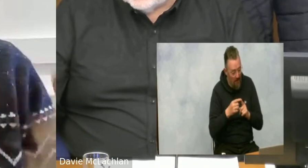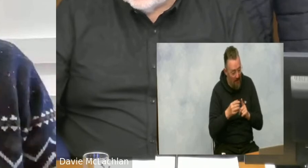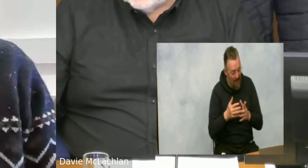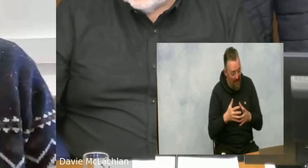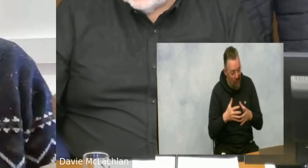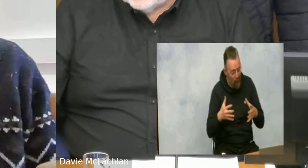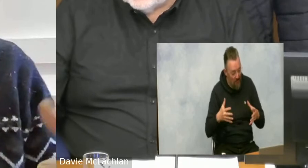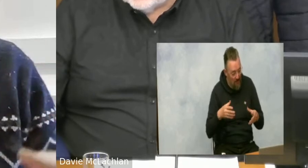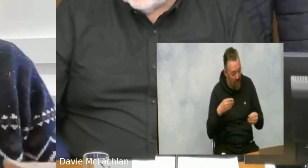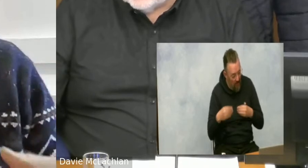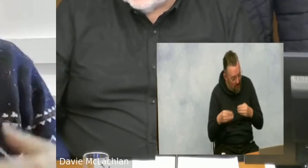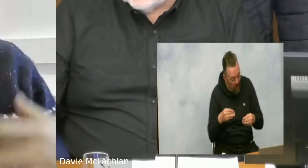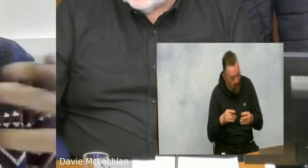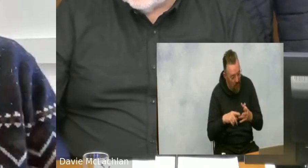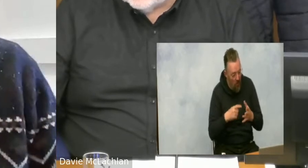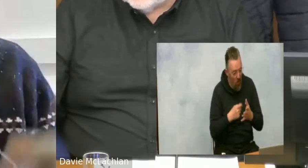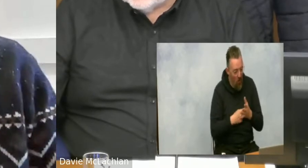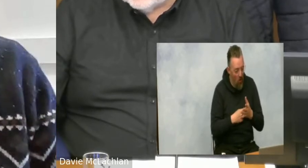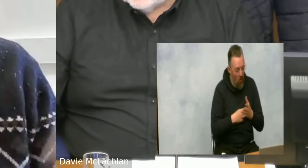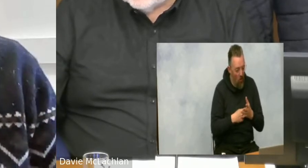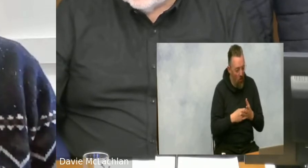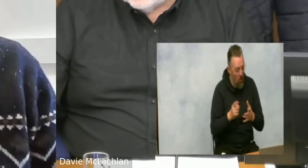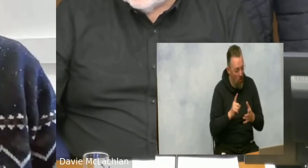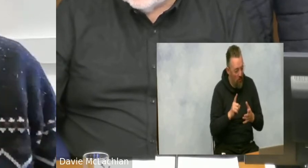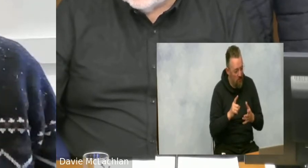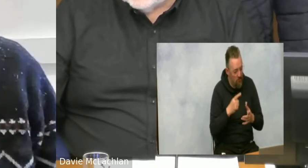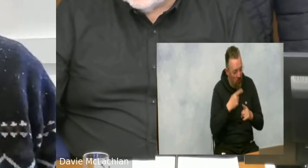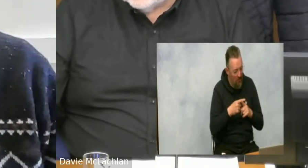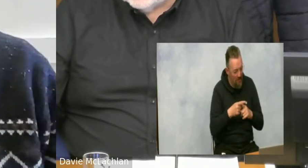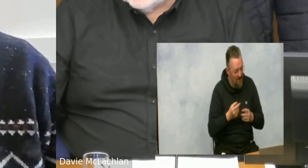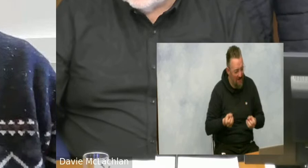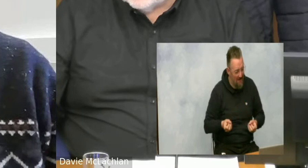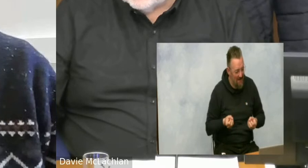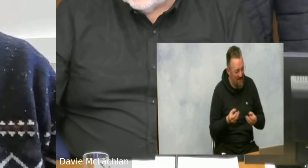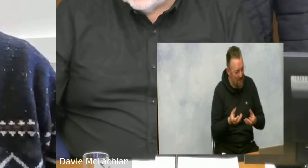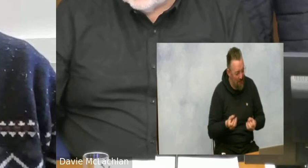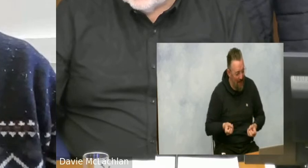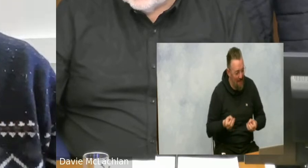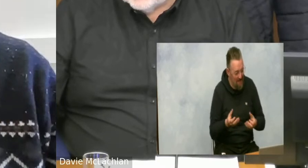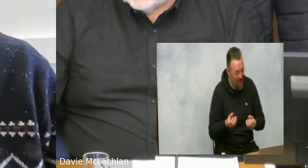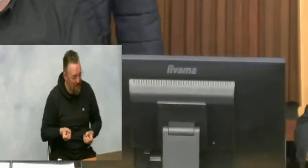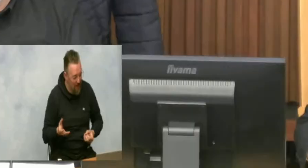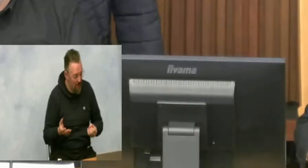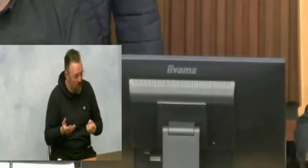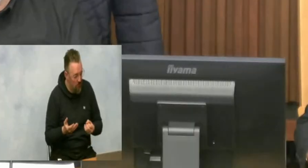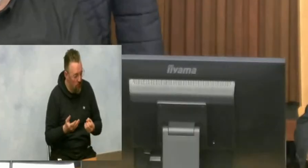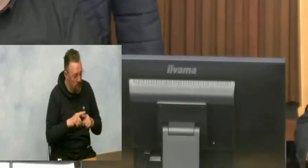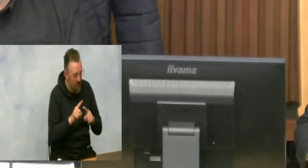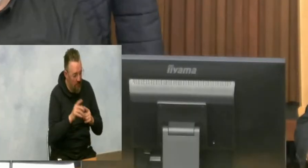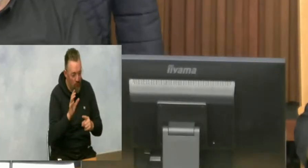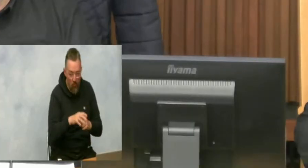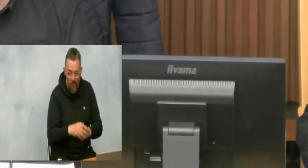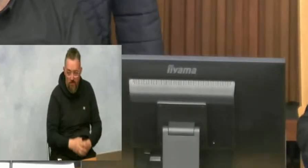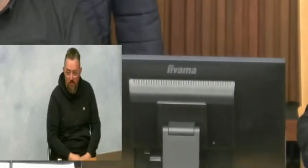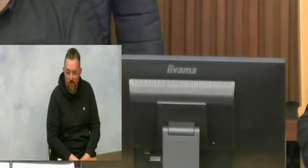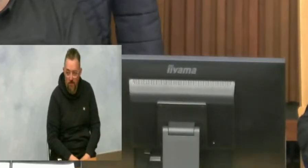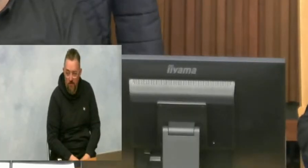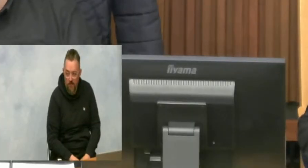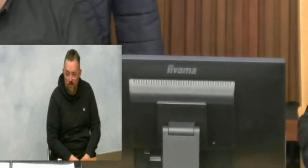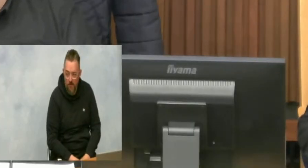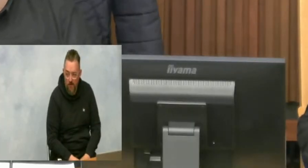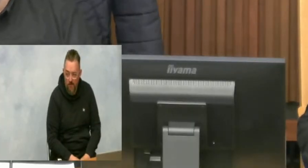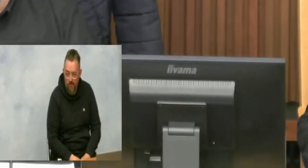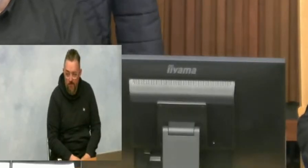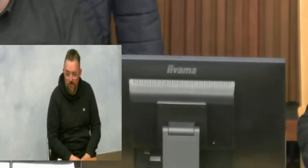about some kind of impending spending spree on property? Thanks. What are you saying,